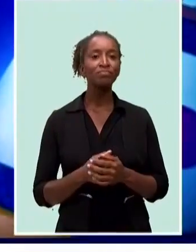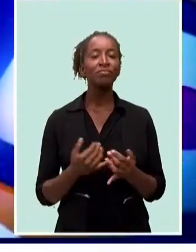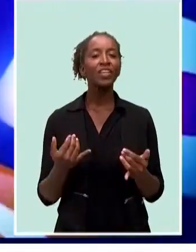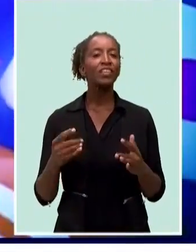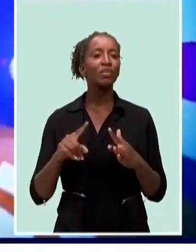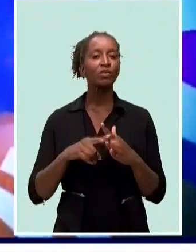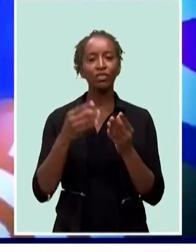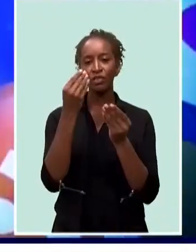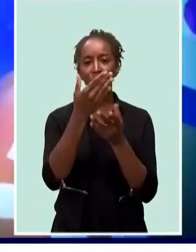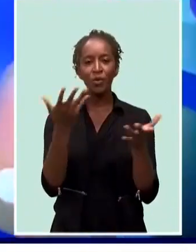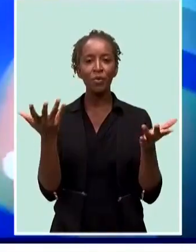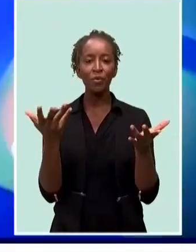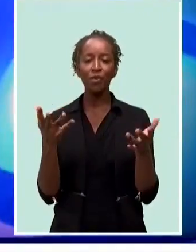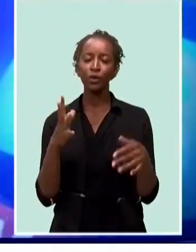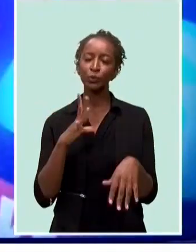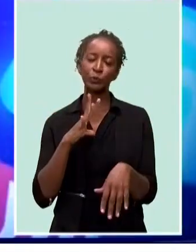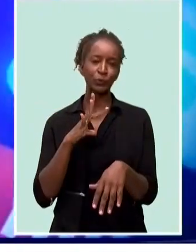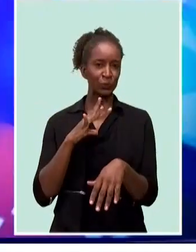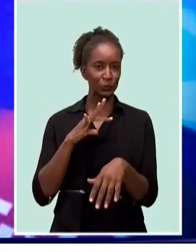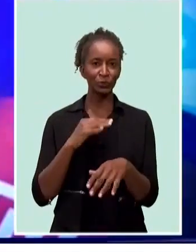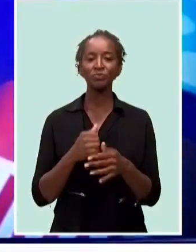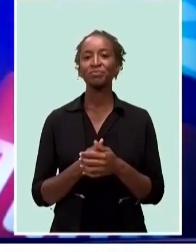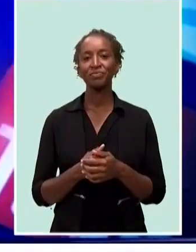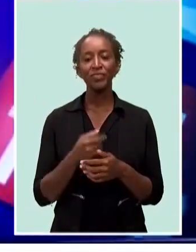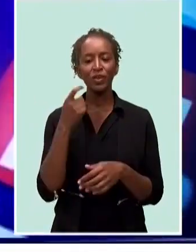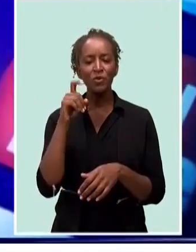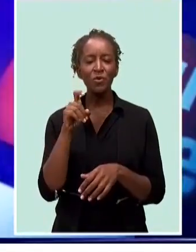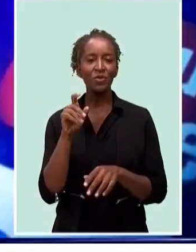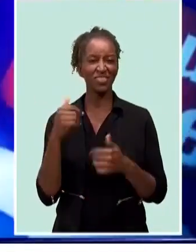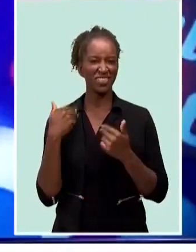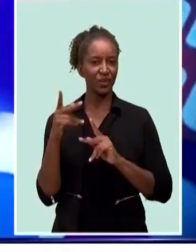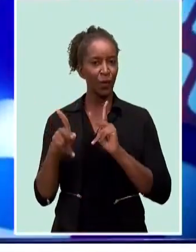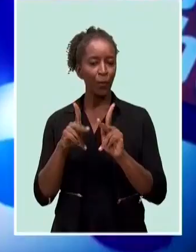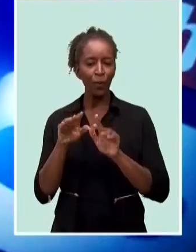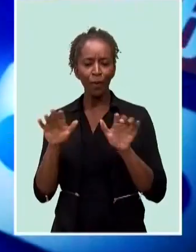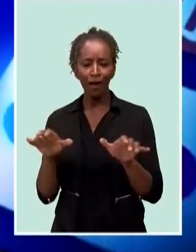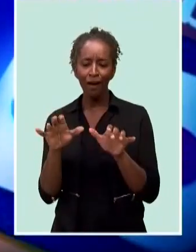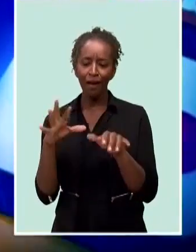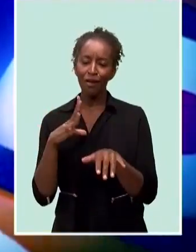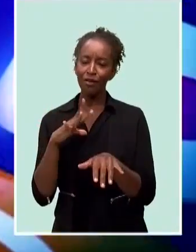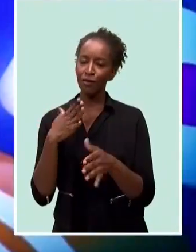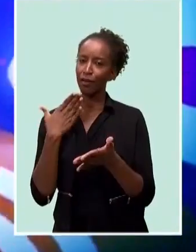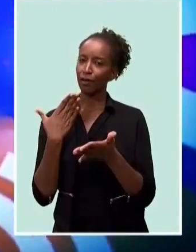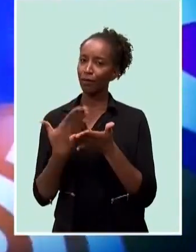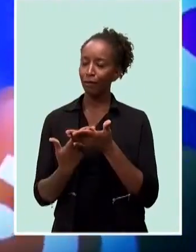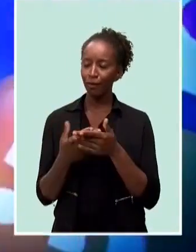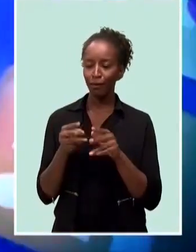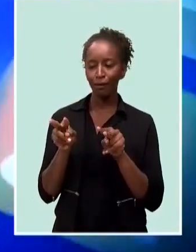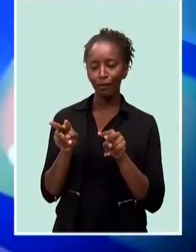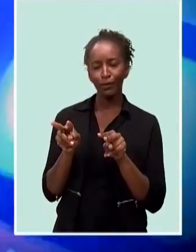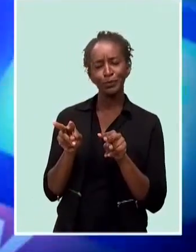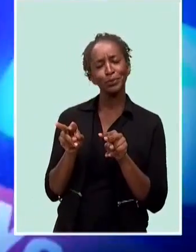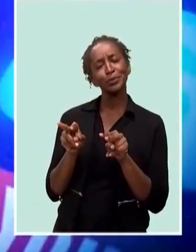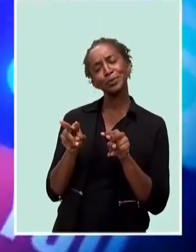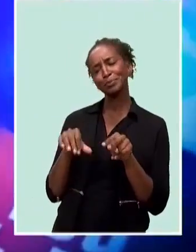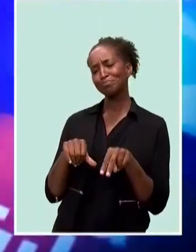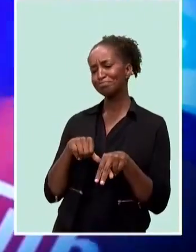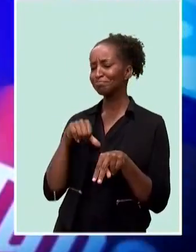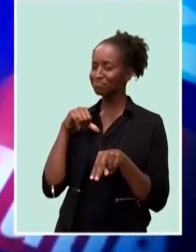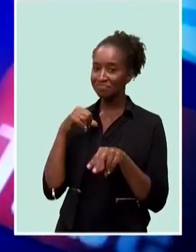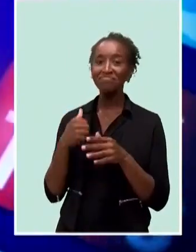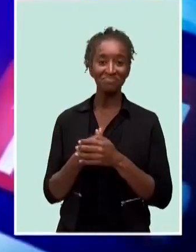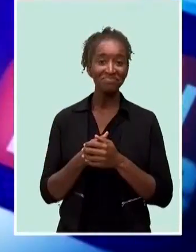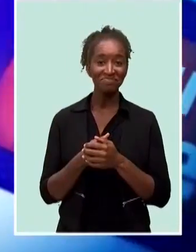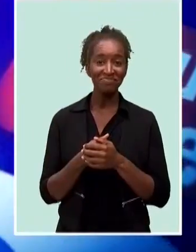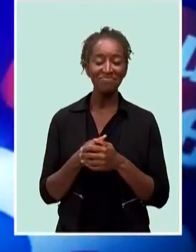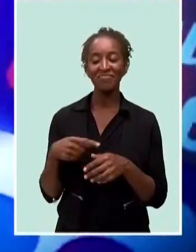on a positive note. We always love to see our young people doing positive things in the community. And with efforts to encourage healthy